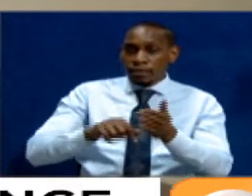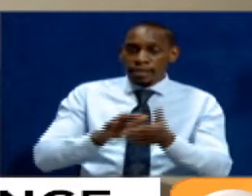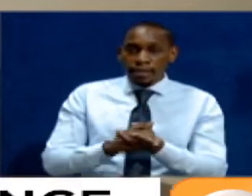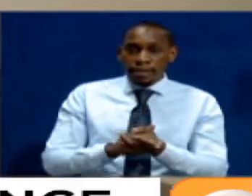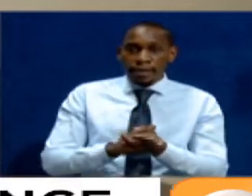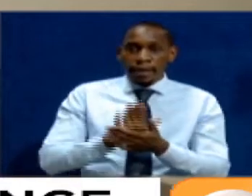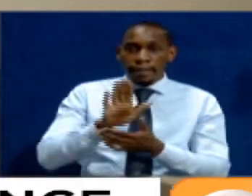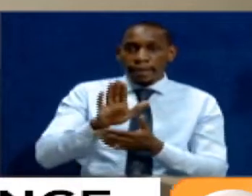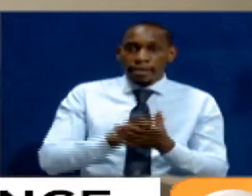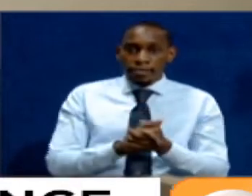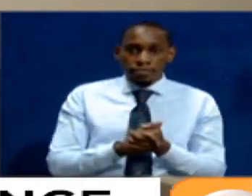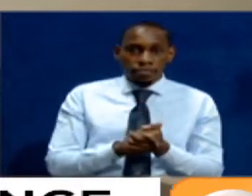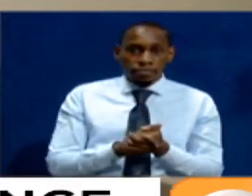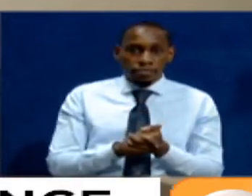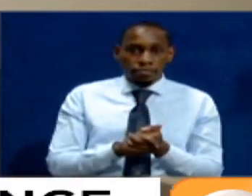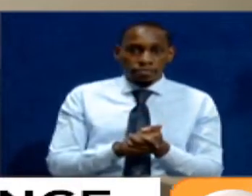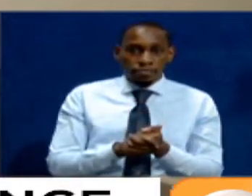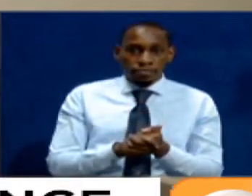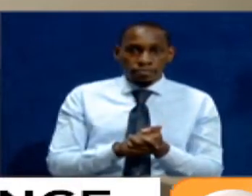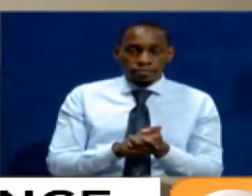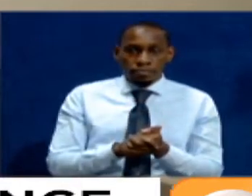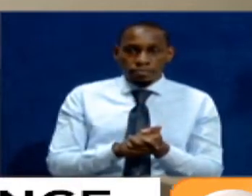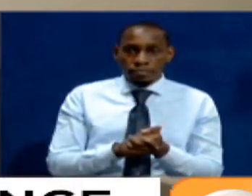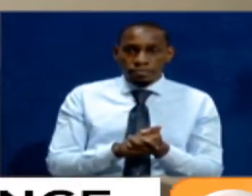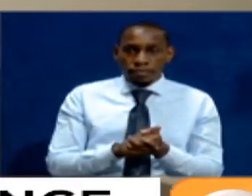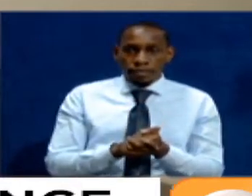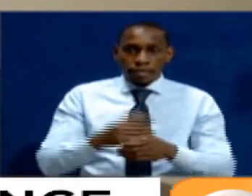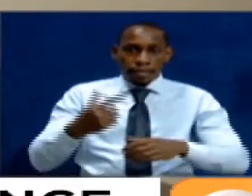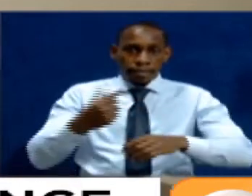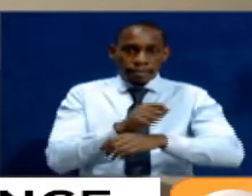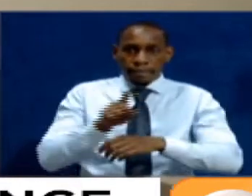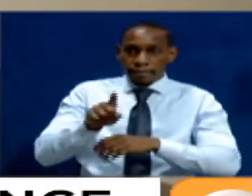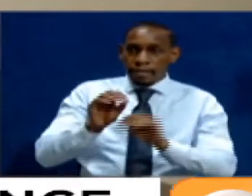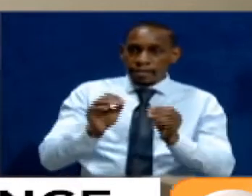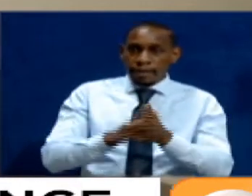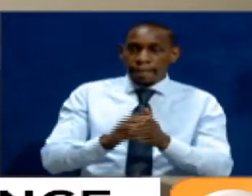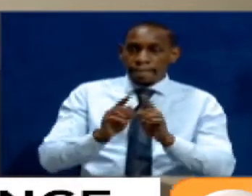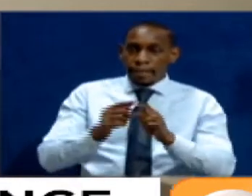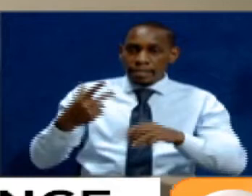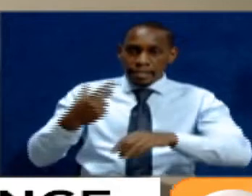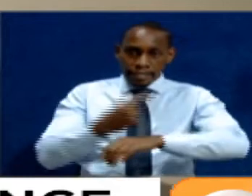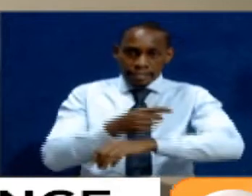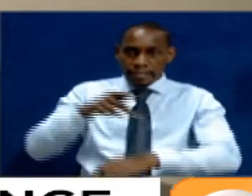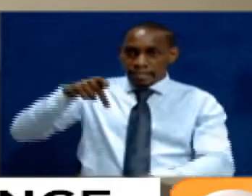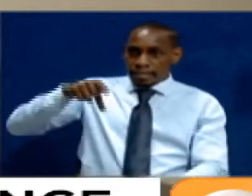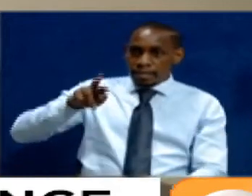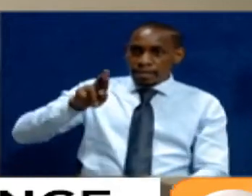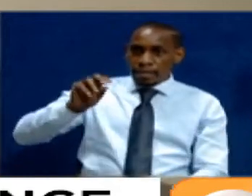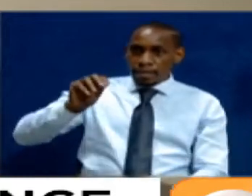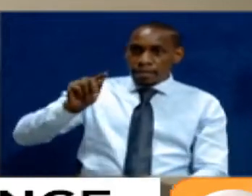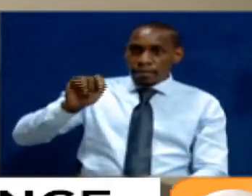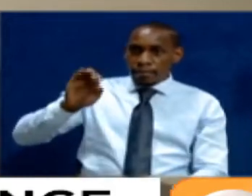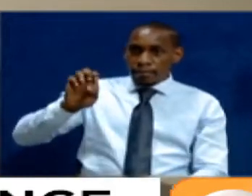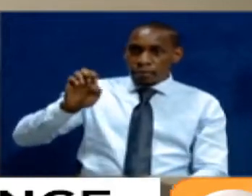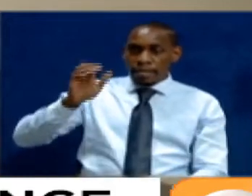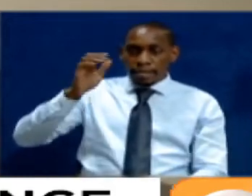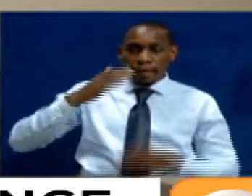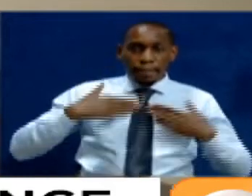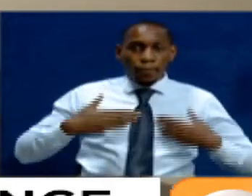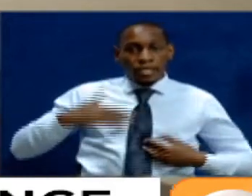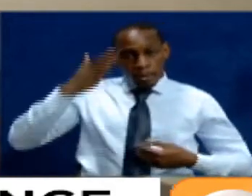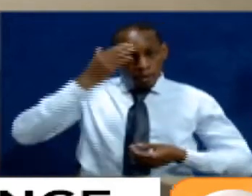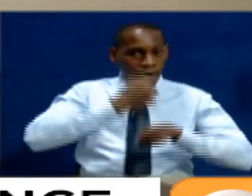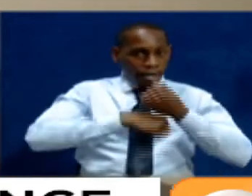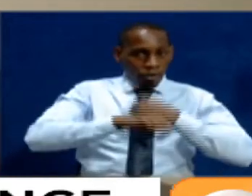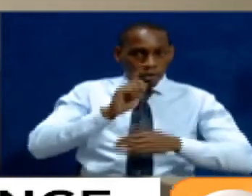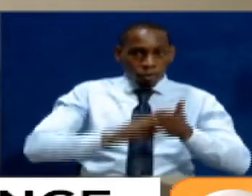not receiving a part of the virus. You are receiving a protein which your body knows what to do